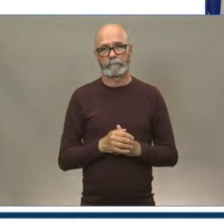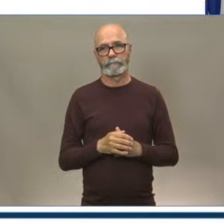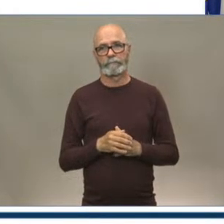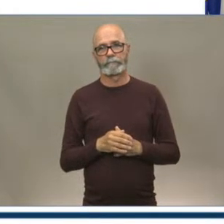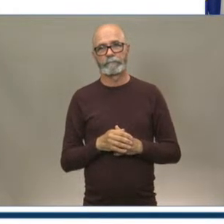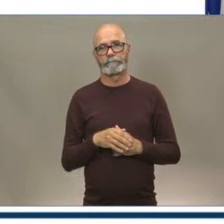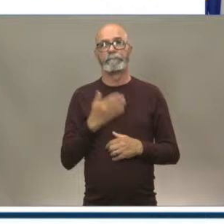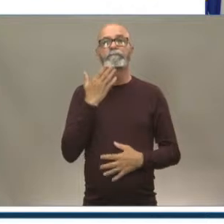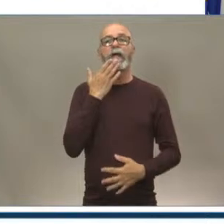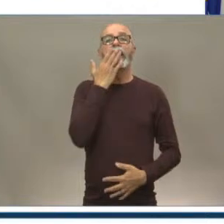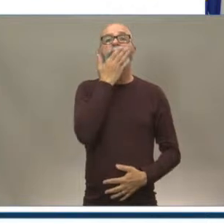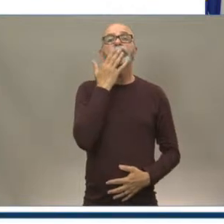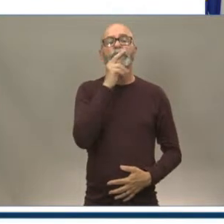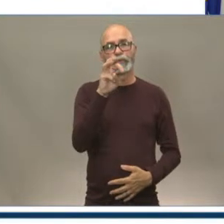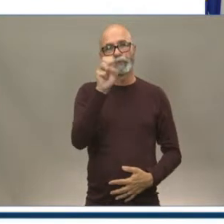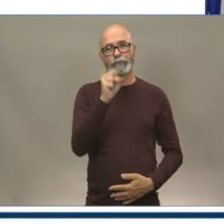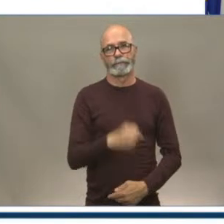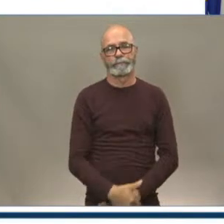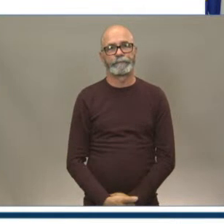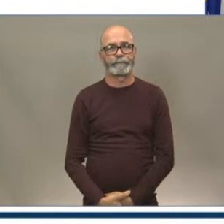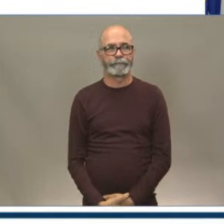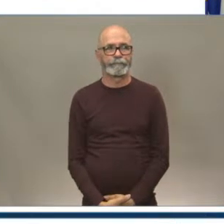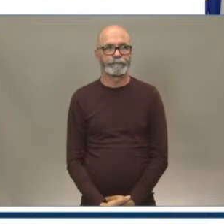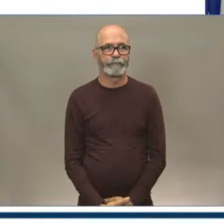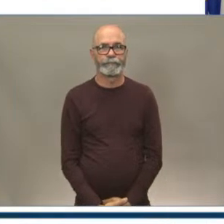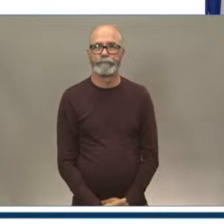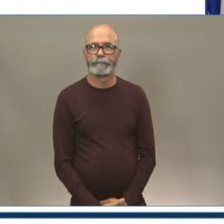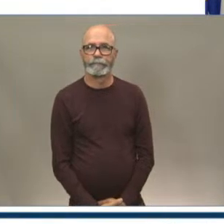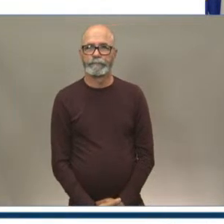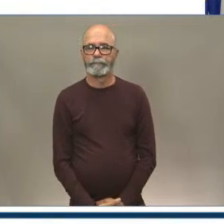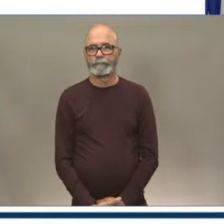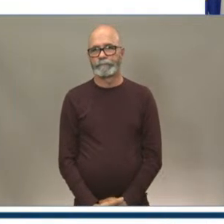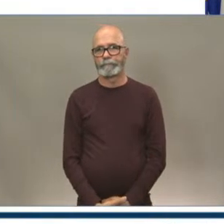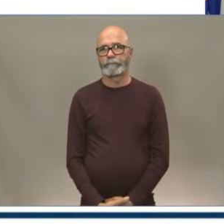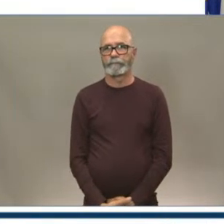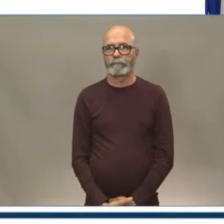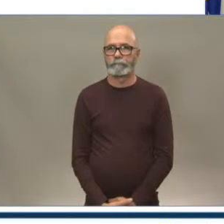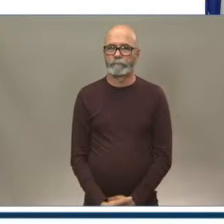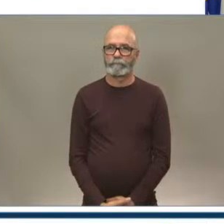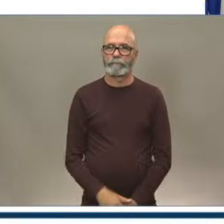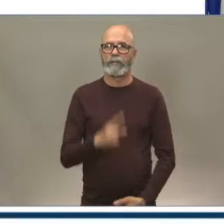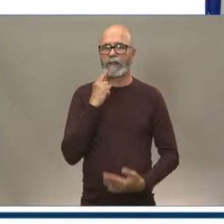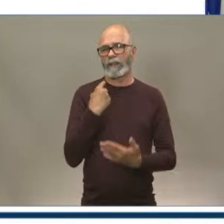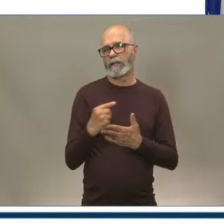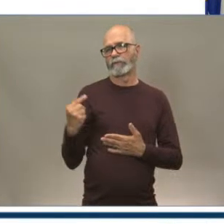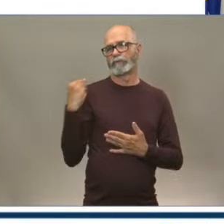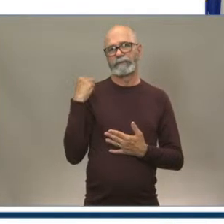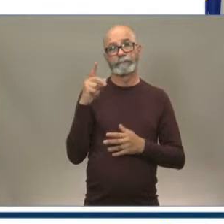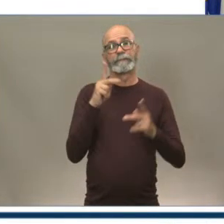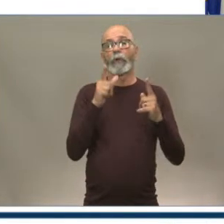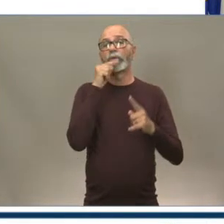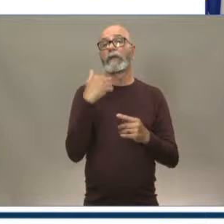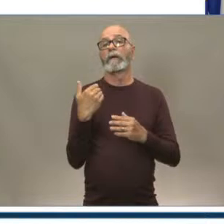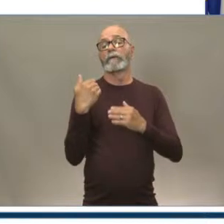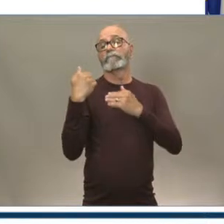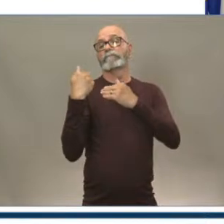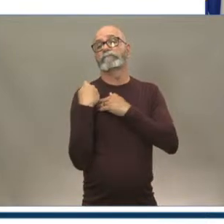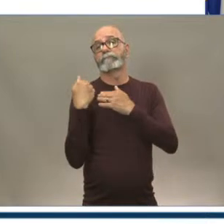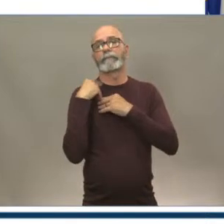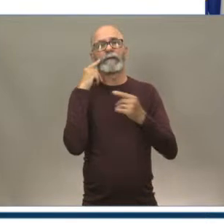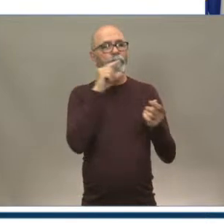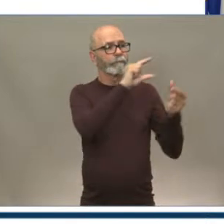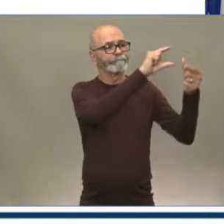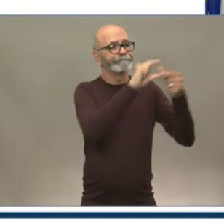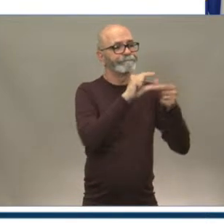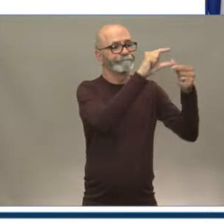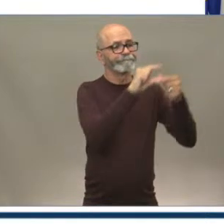Dr. Strang. A week ago, I interviewed the Associate Deputy Minister in charge of the vaccine rollout for the province, and I asked her why people of Cumberland County